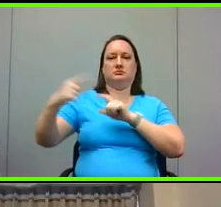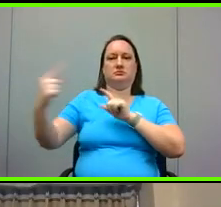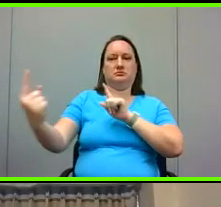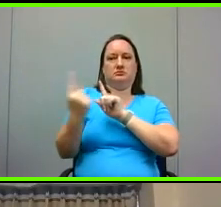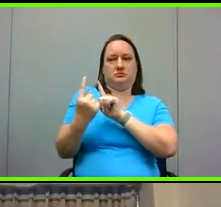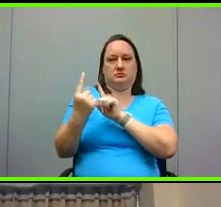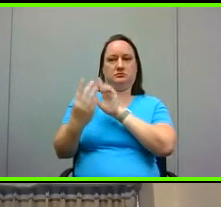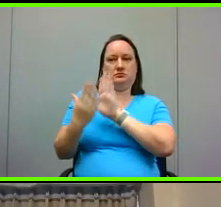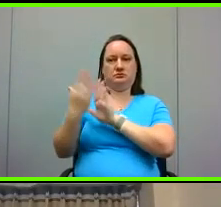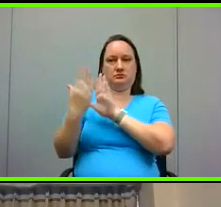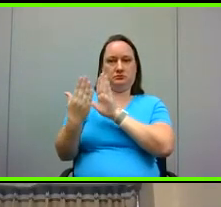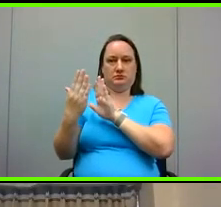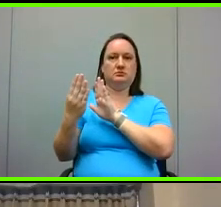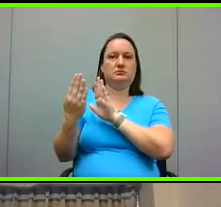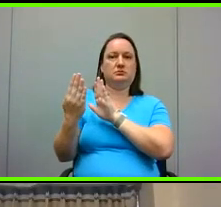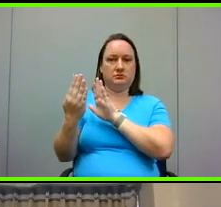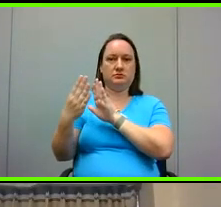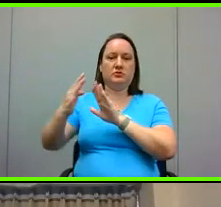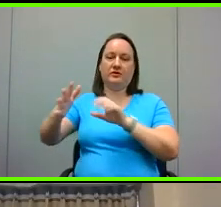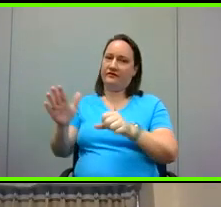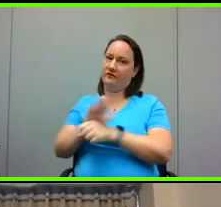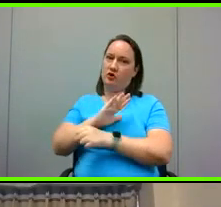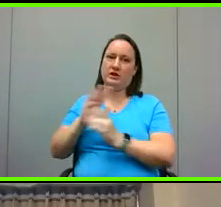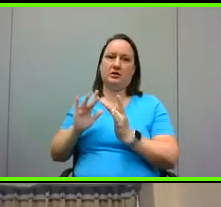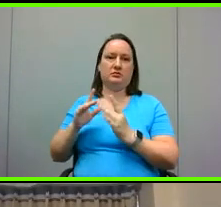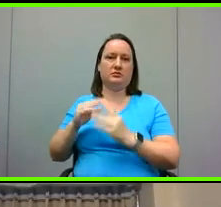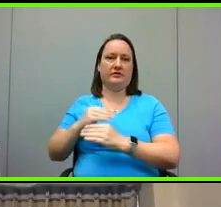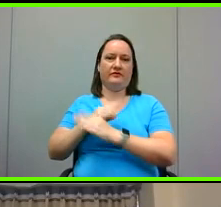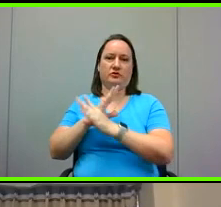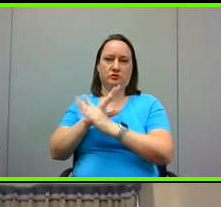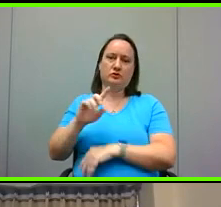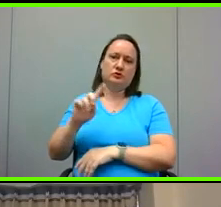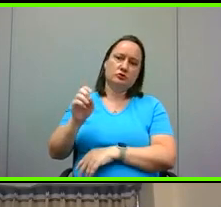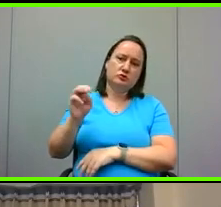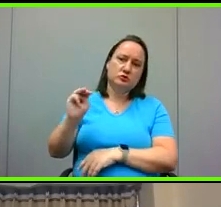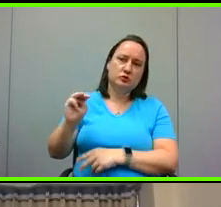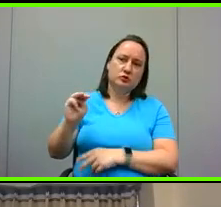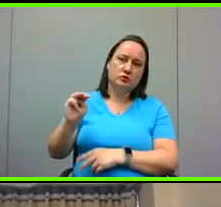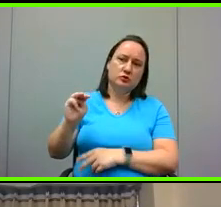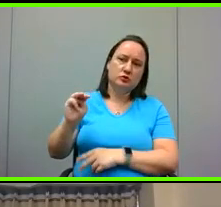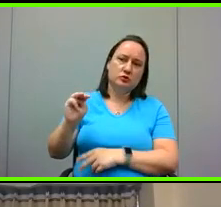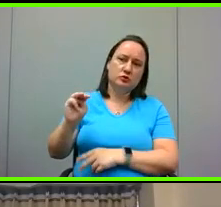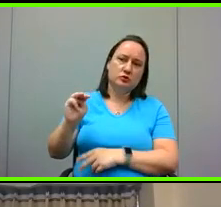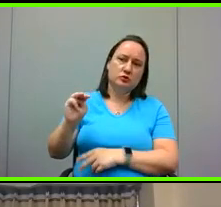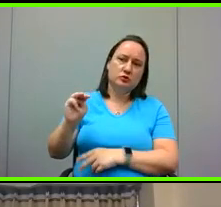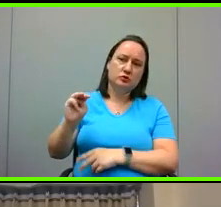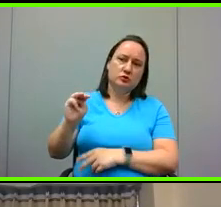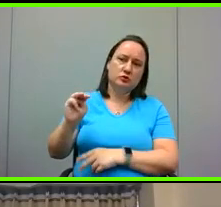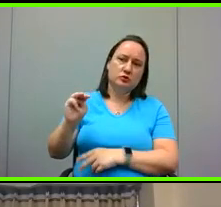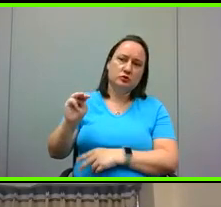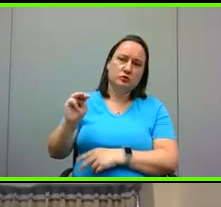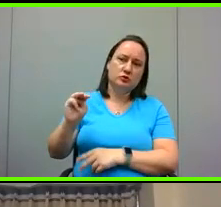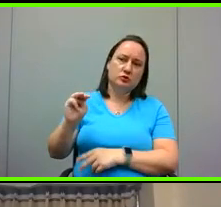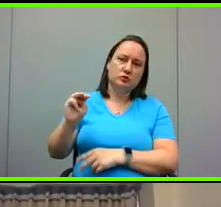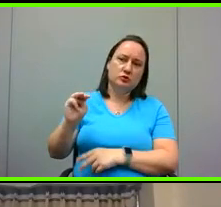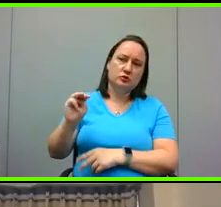services. So we went truly to virtual services. That was through Zoom contact, emails,